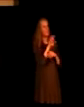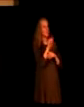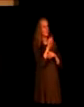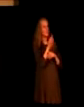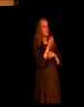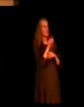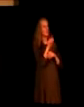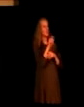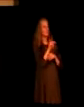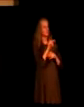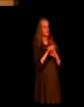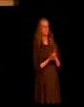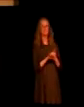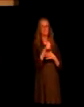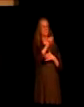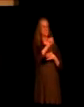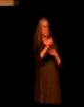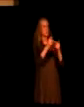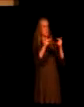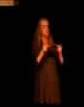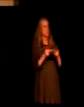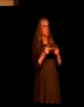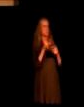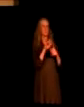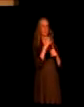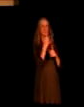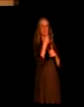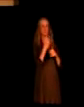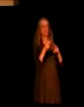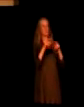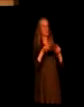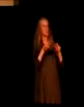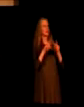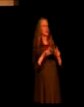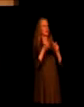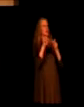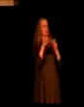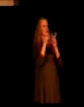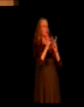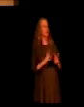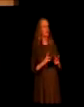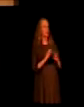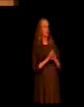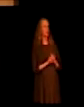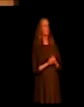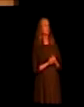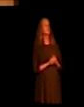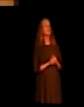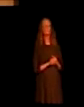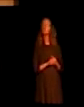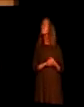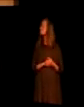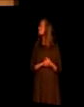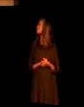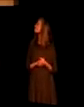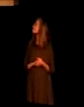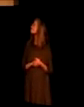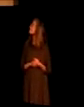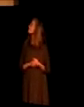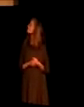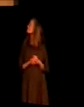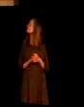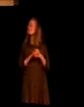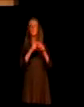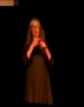in this, this was really just a climate analysis. And so obviously in the very